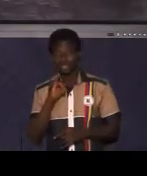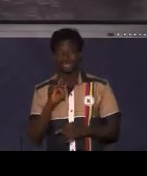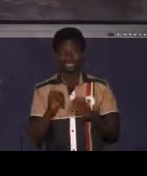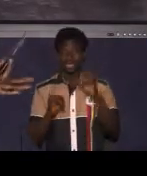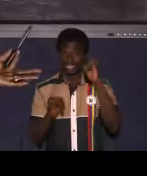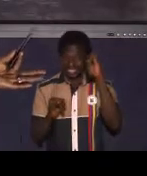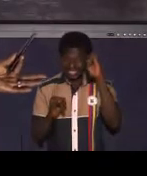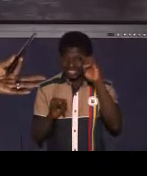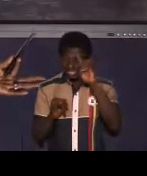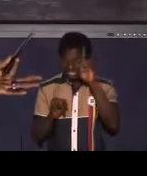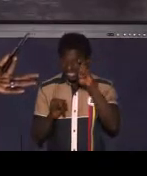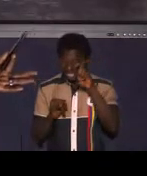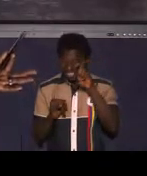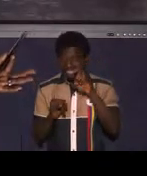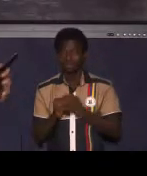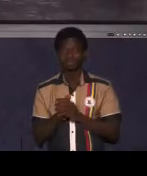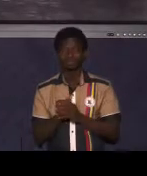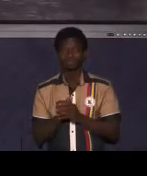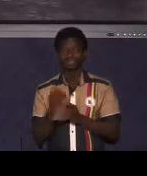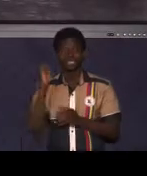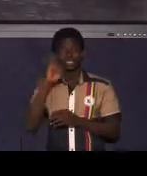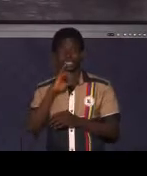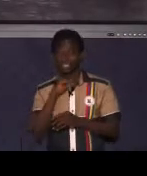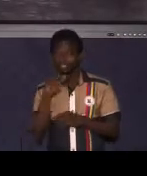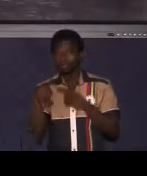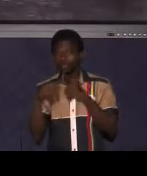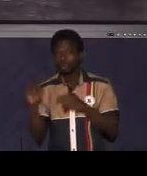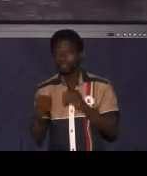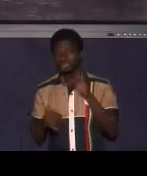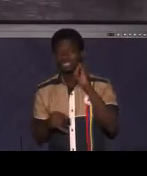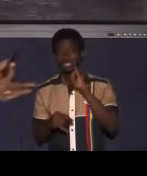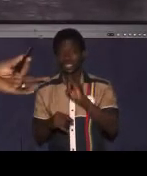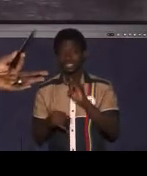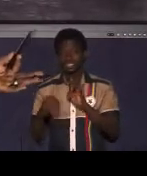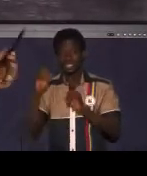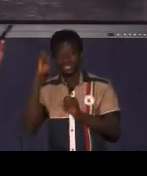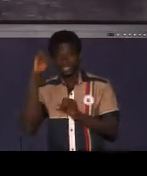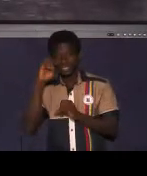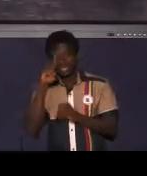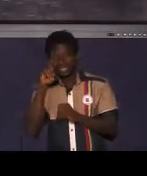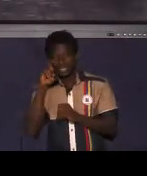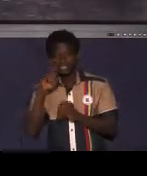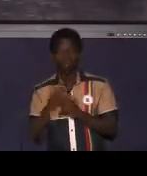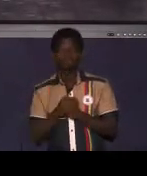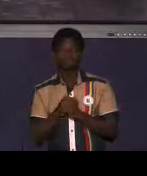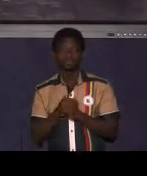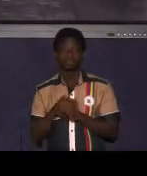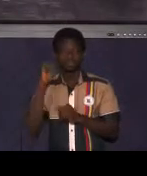not going. Is he? He is not going. Is he?